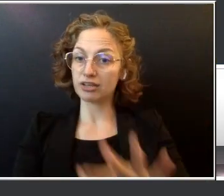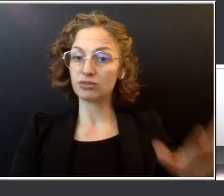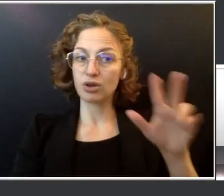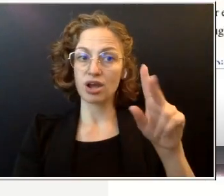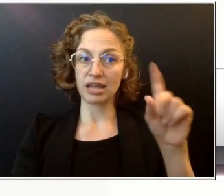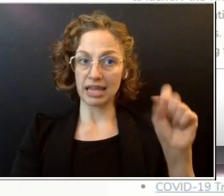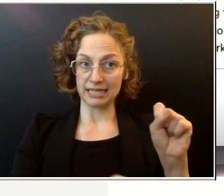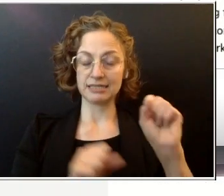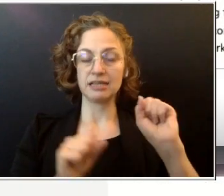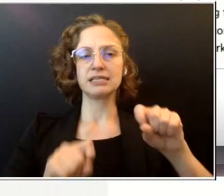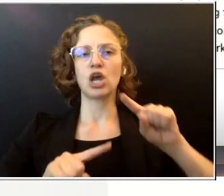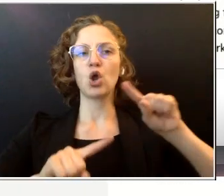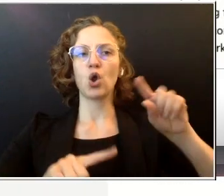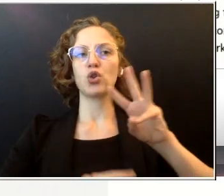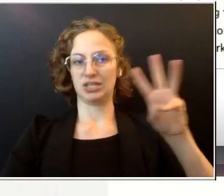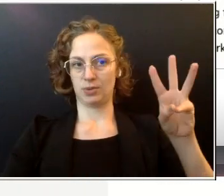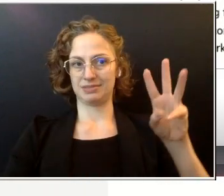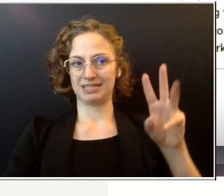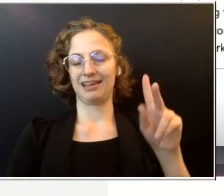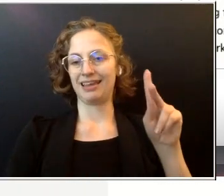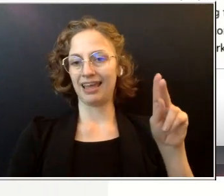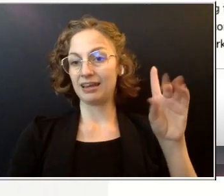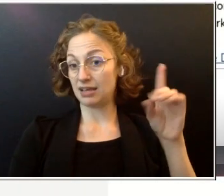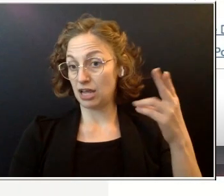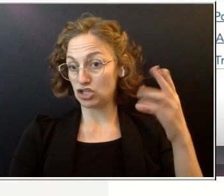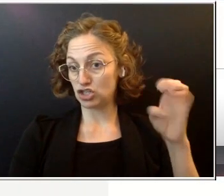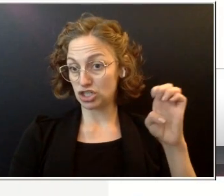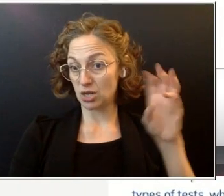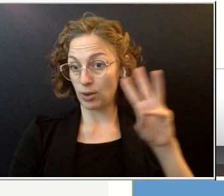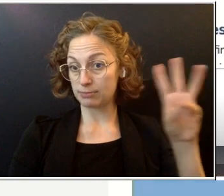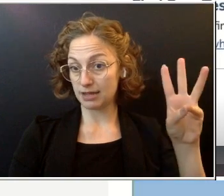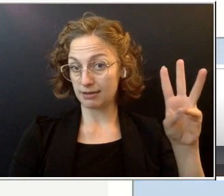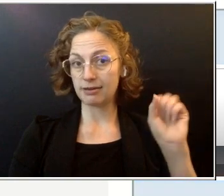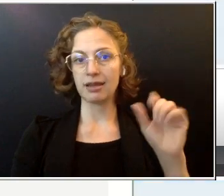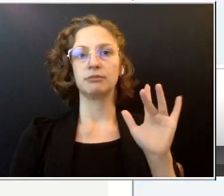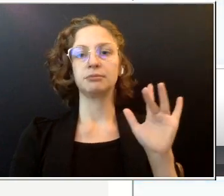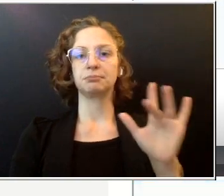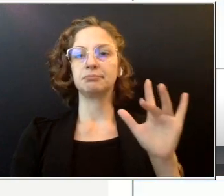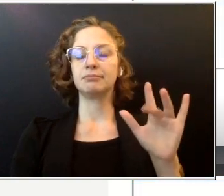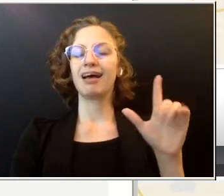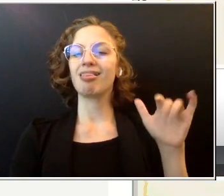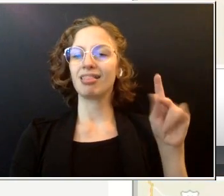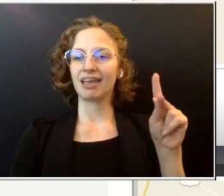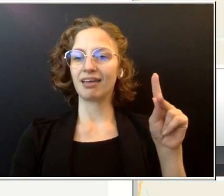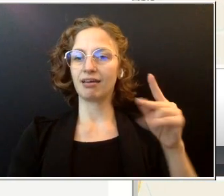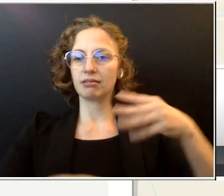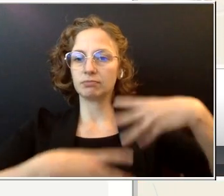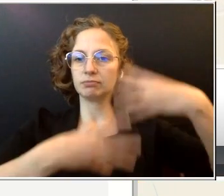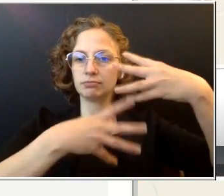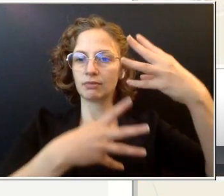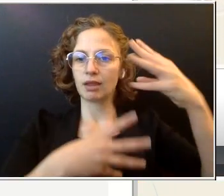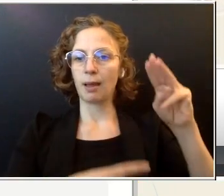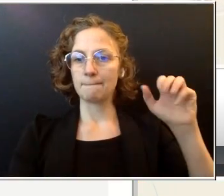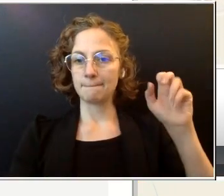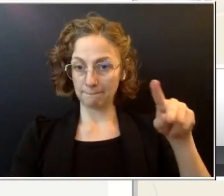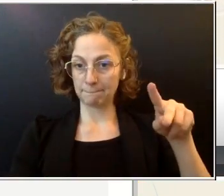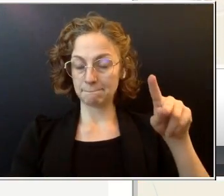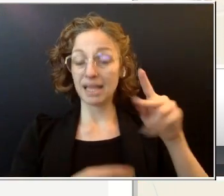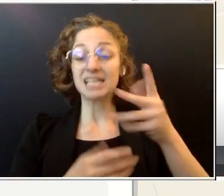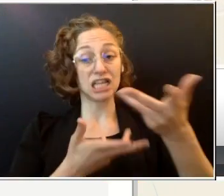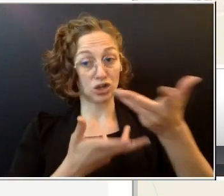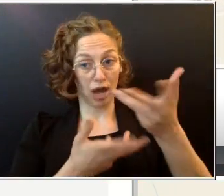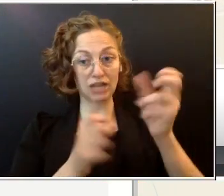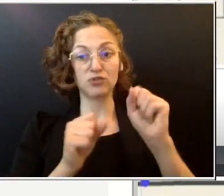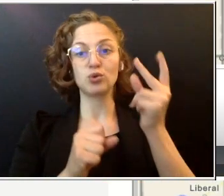is a KDHE website, you can click on a link, scroll down to a map. It is an interactive map, so you can see where you live